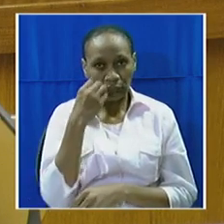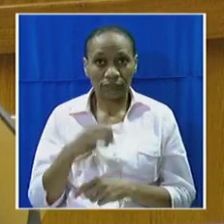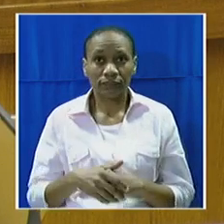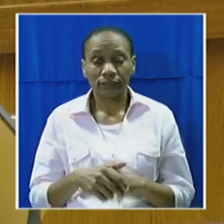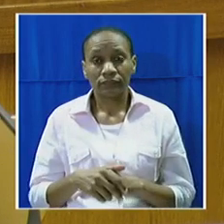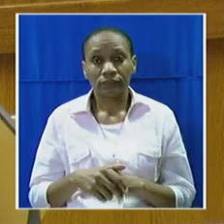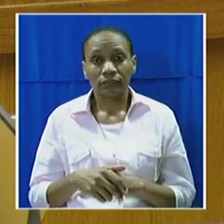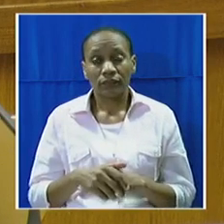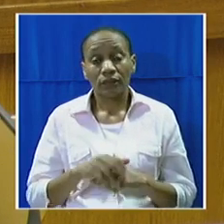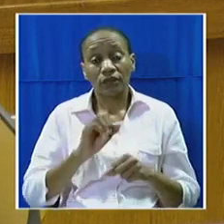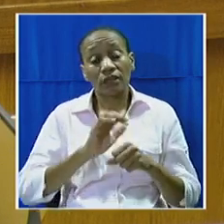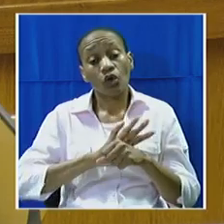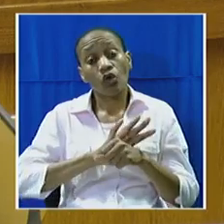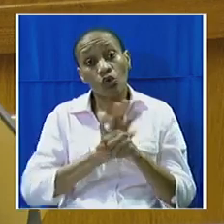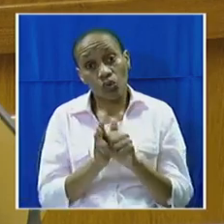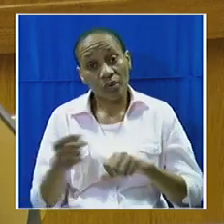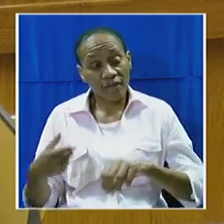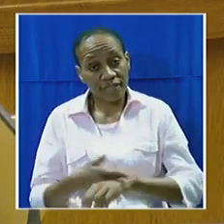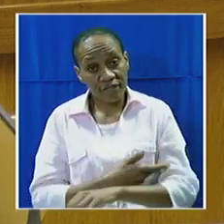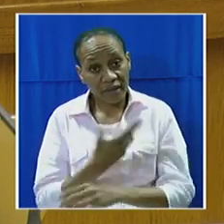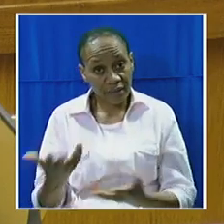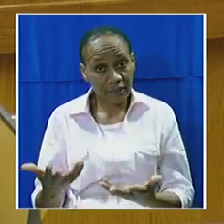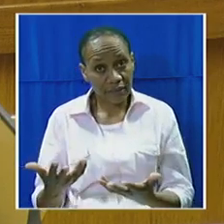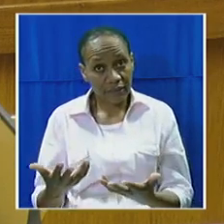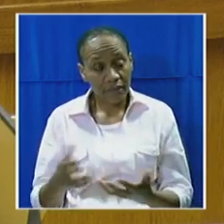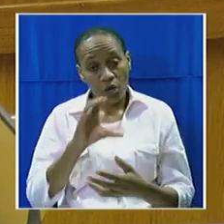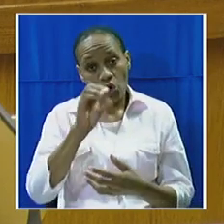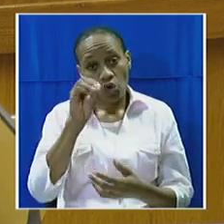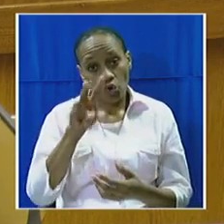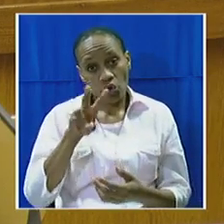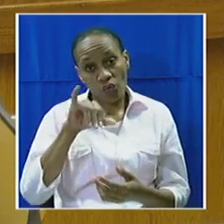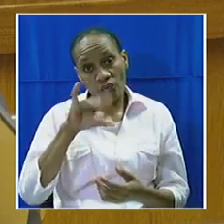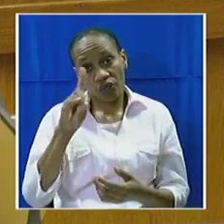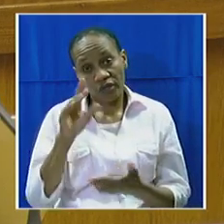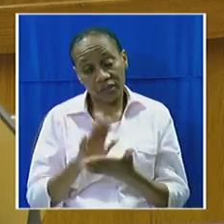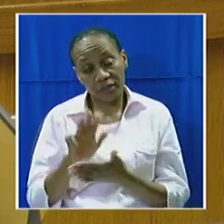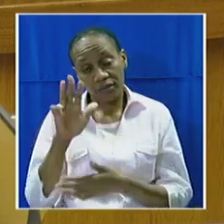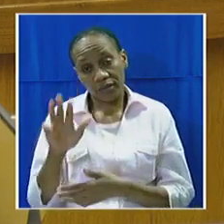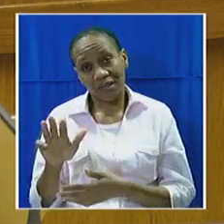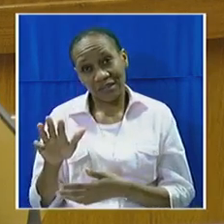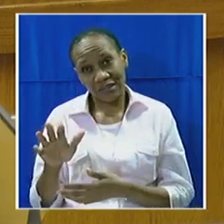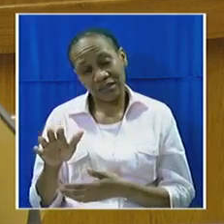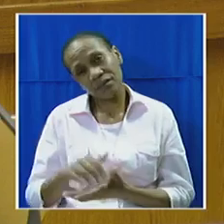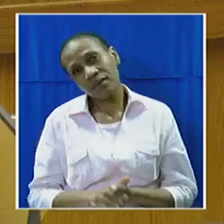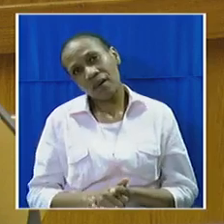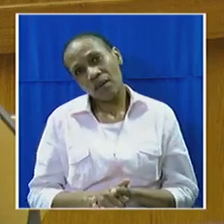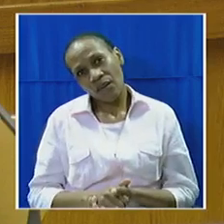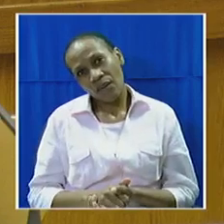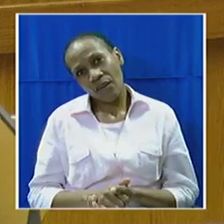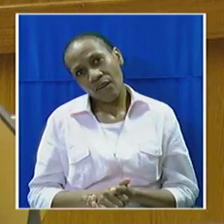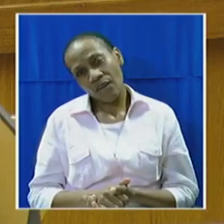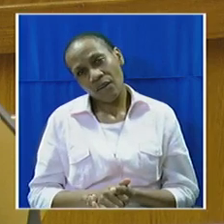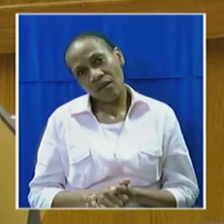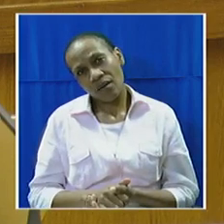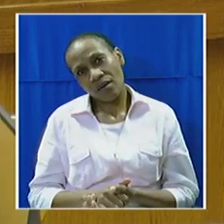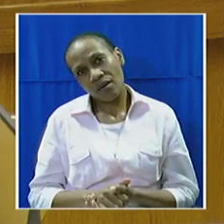novel coronavirus, as referred as COVID-19 in the global community, we saw